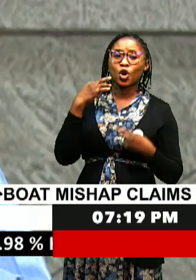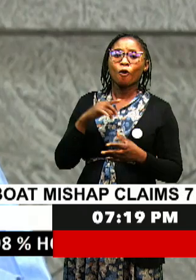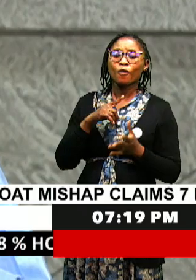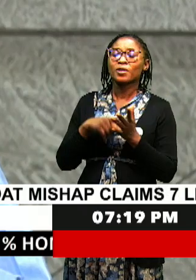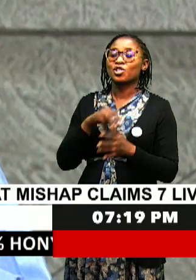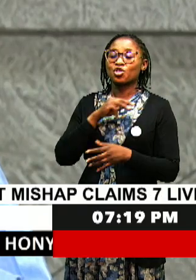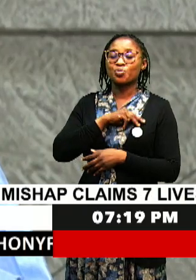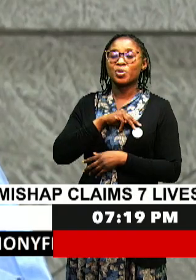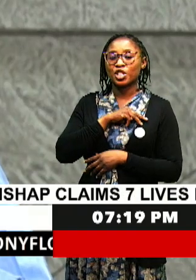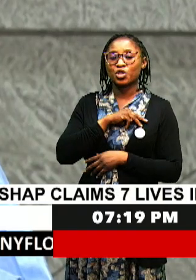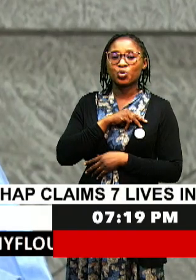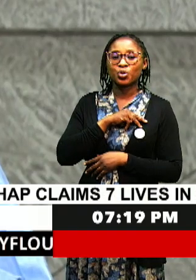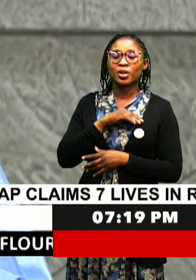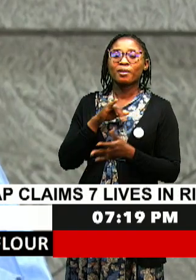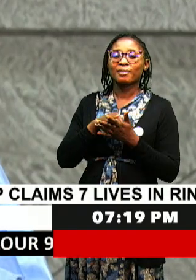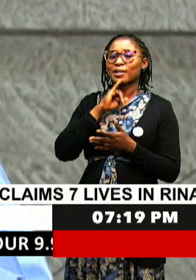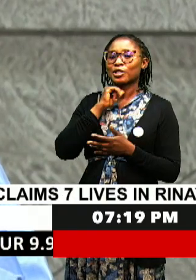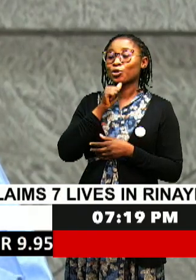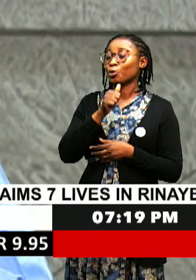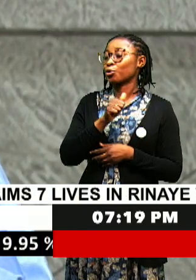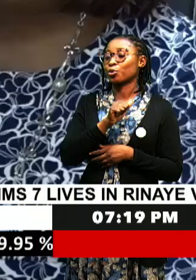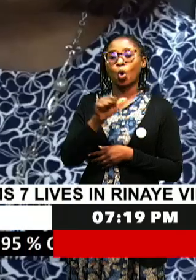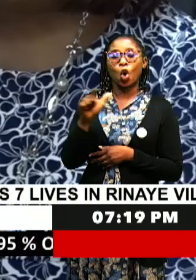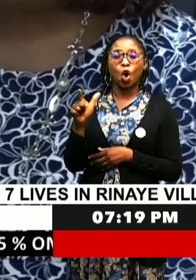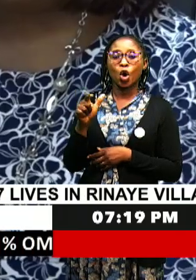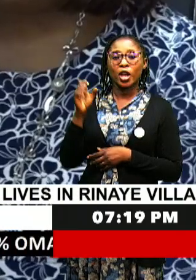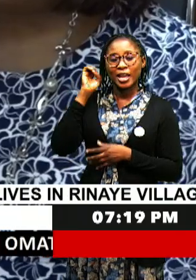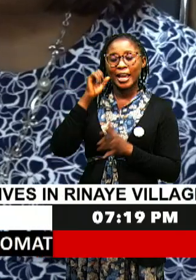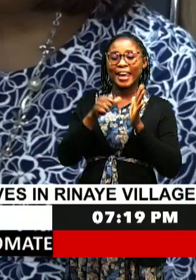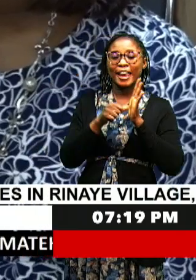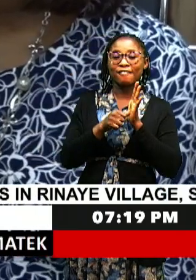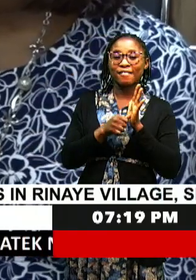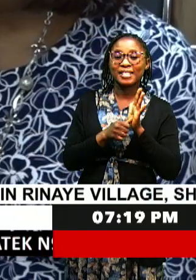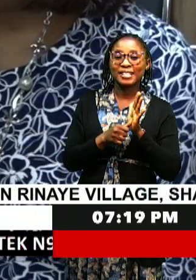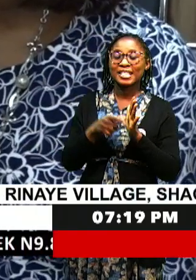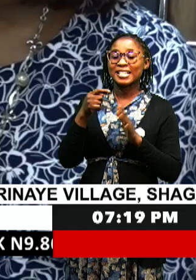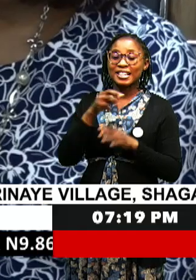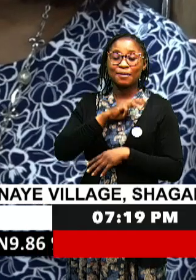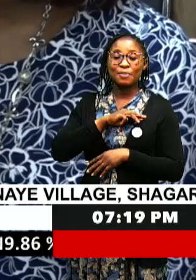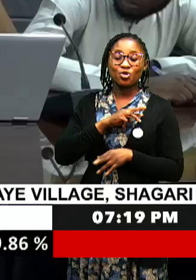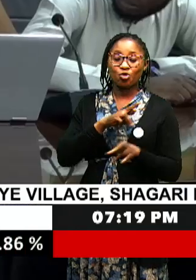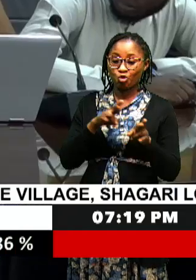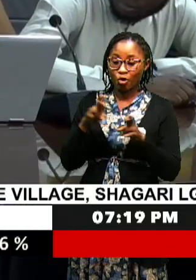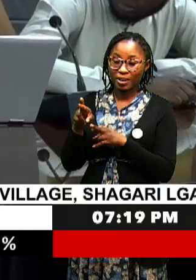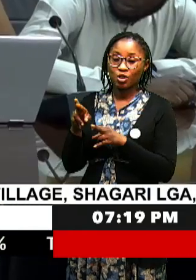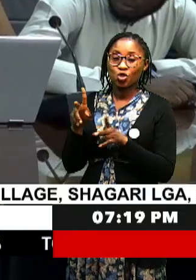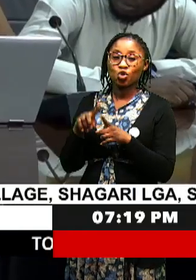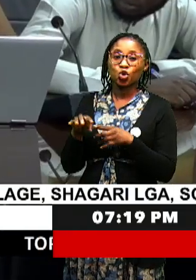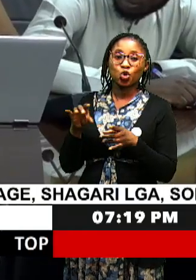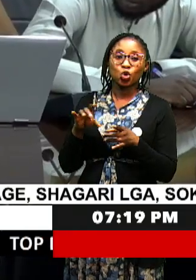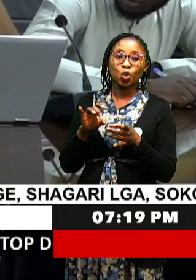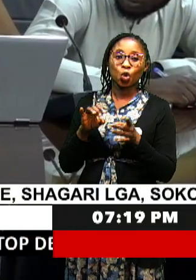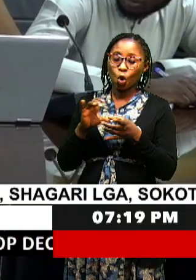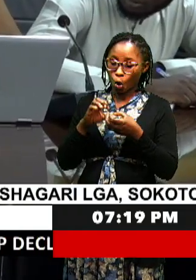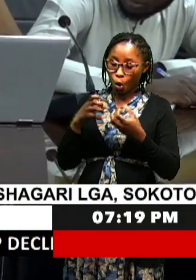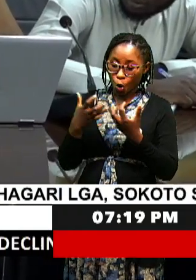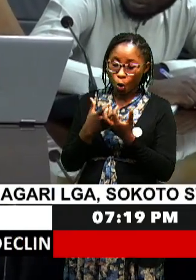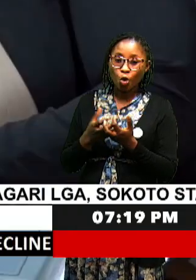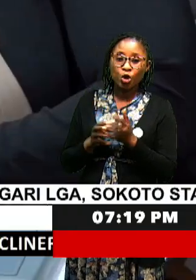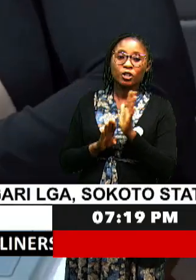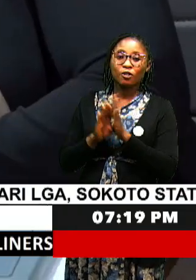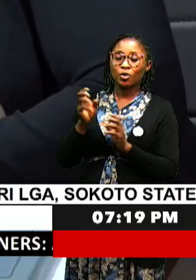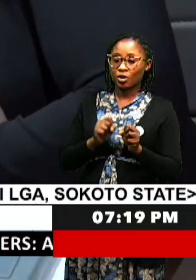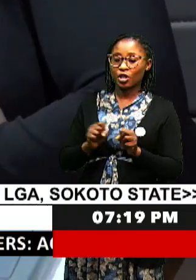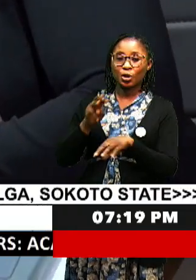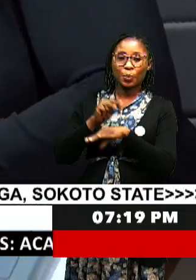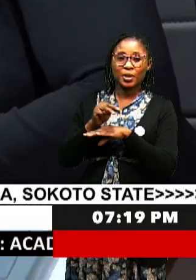this ministry. That is not all. He emphasized the ministry's readiness to co-develop strategic messaging